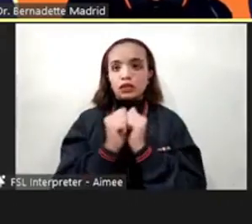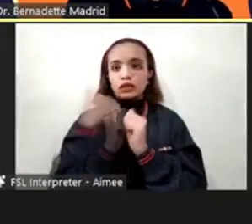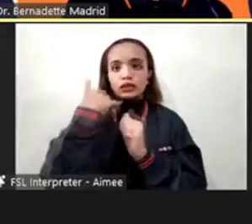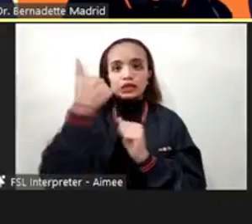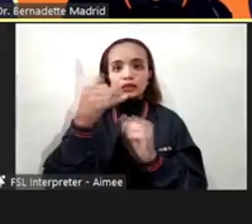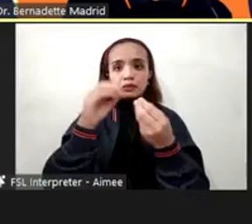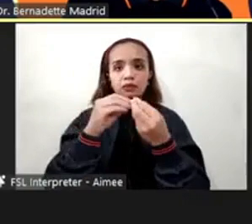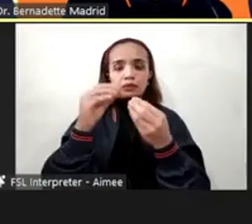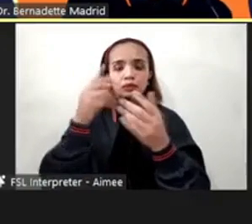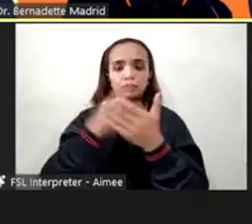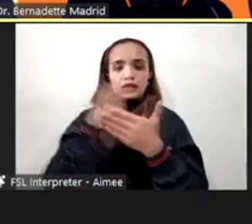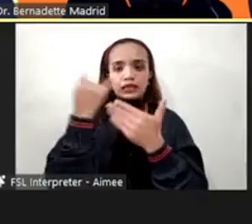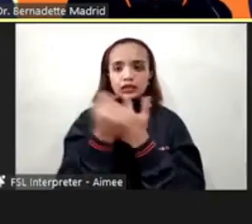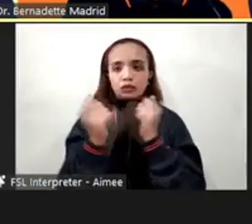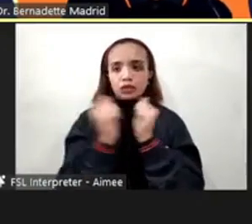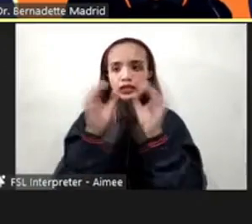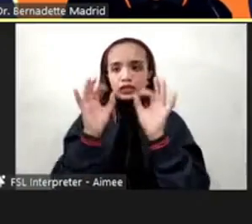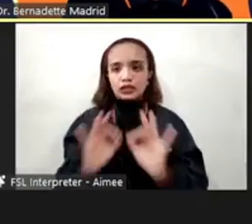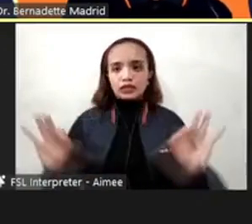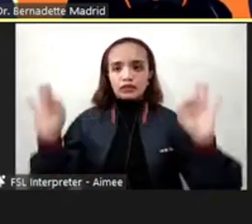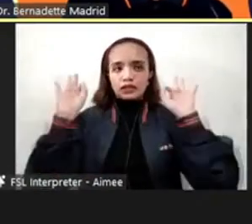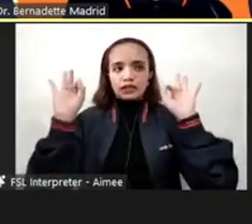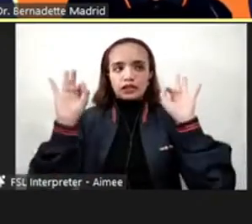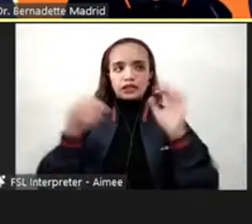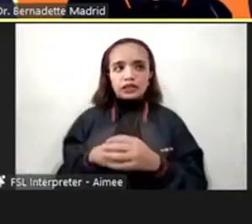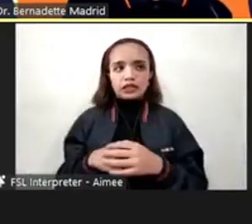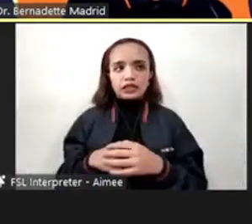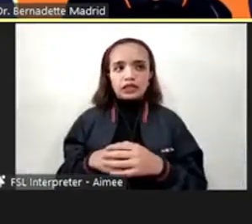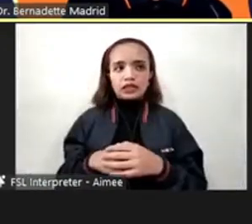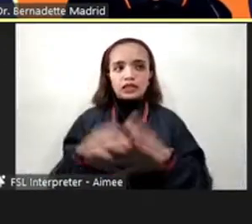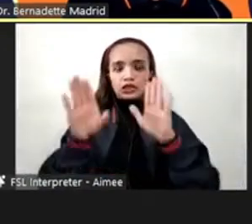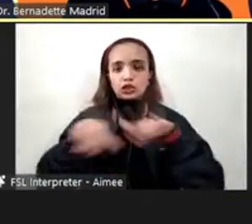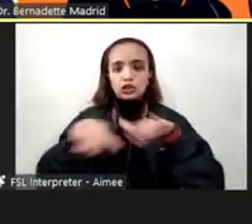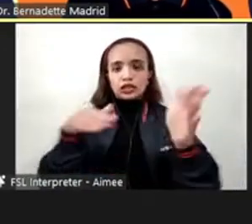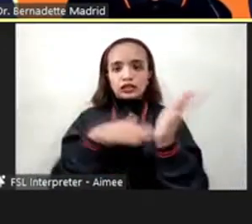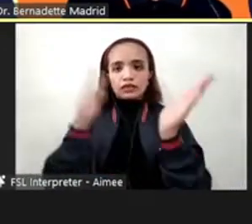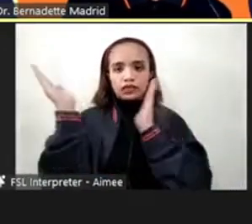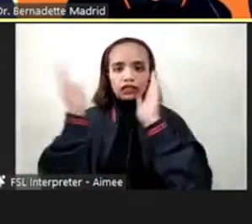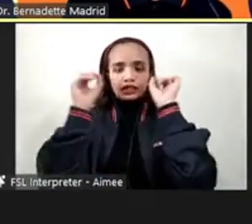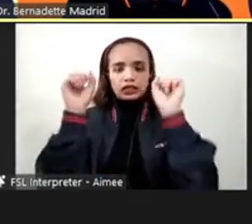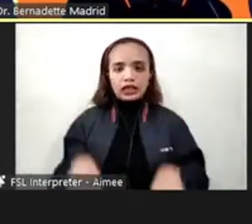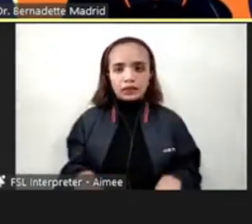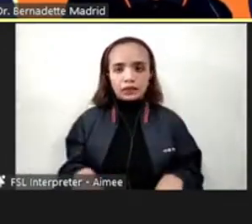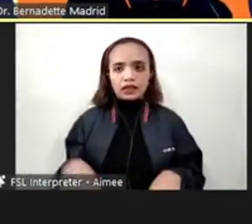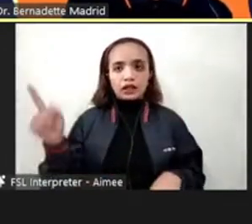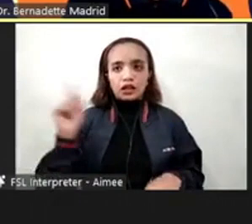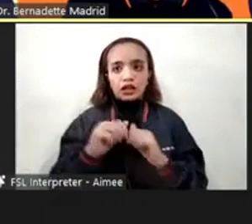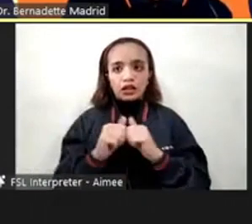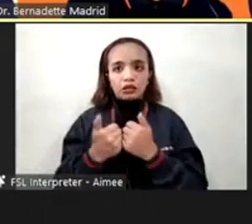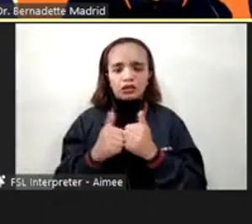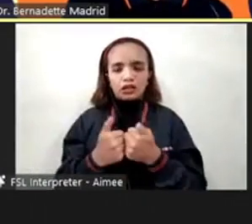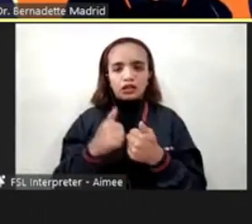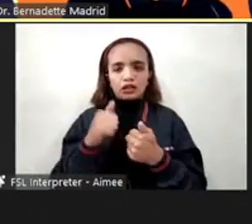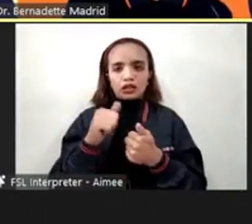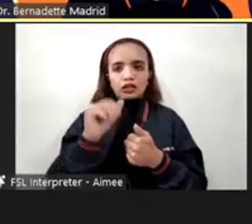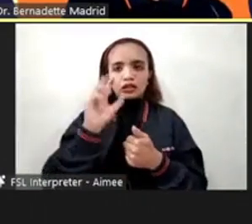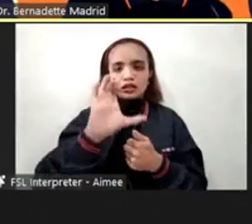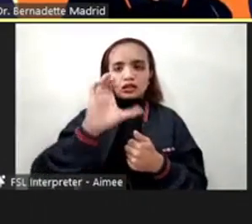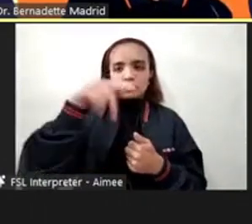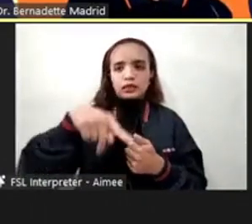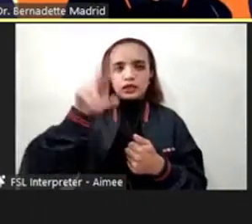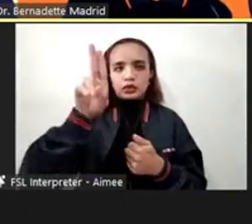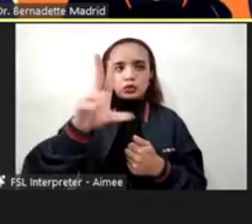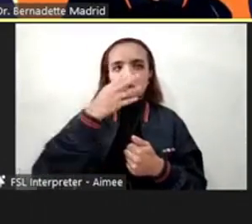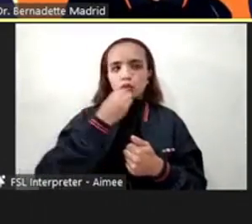project with UNICEF, psychiatric services can also be availed of by WCPUs who do not